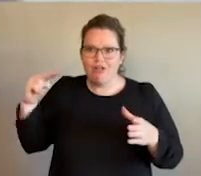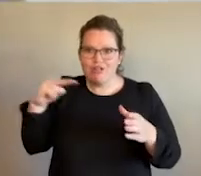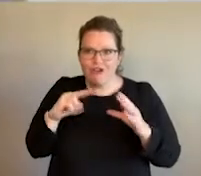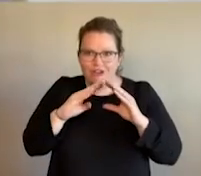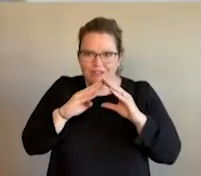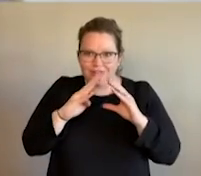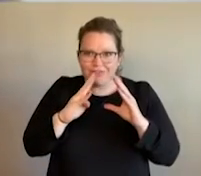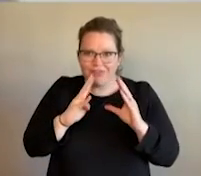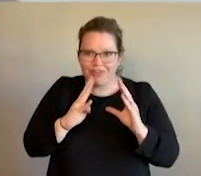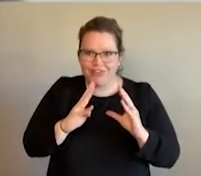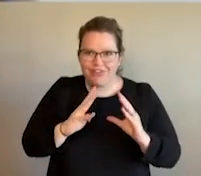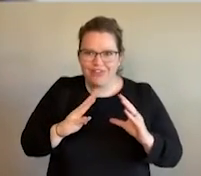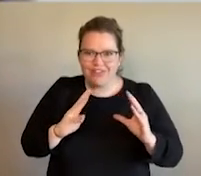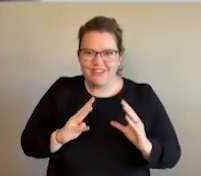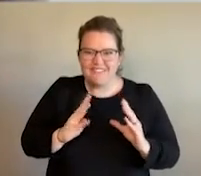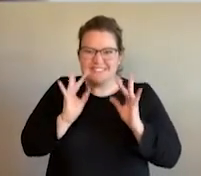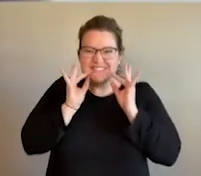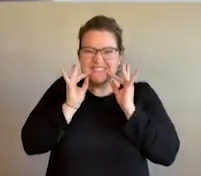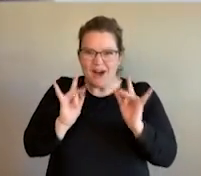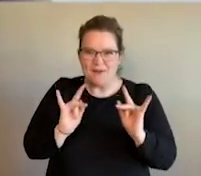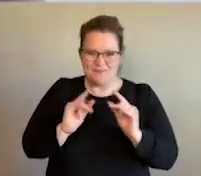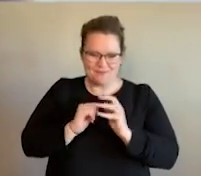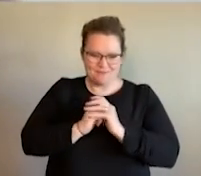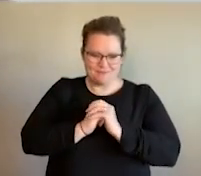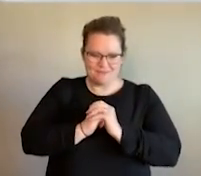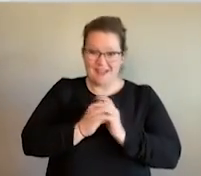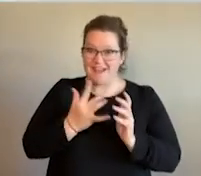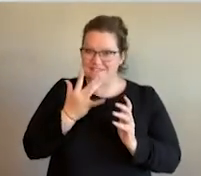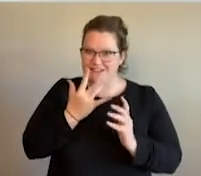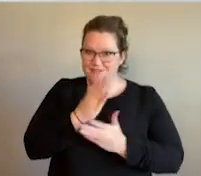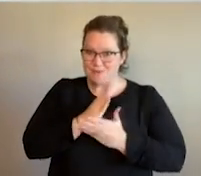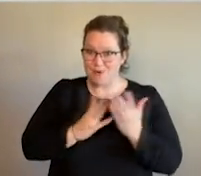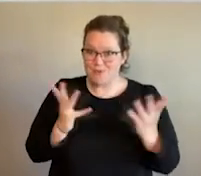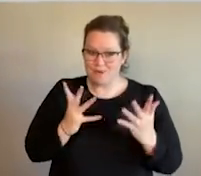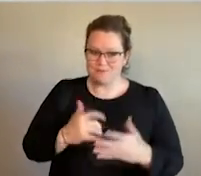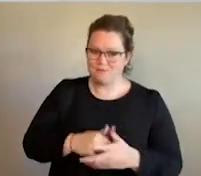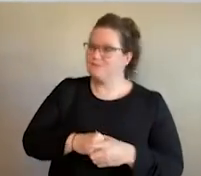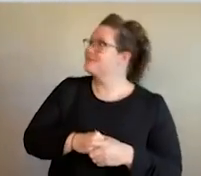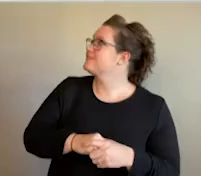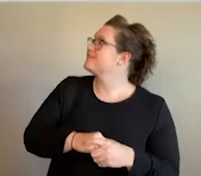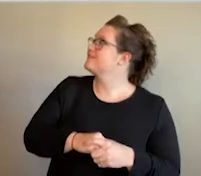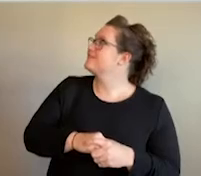runs down the marshmallow. Yum. Here's my favorite part.